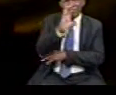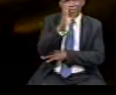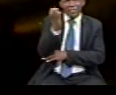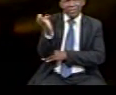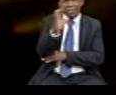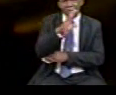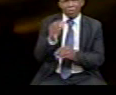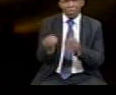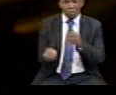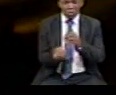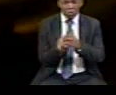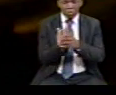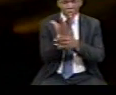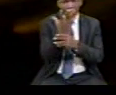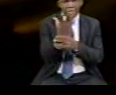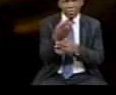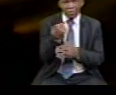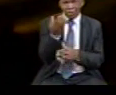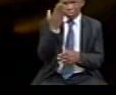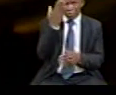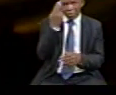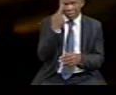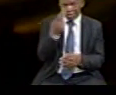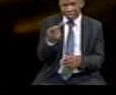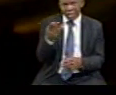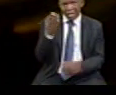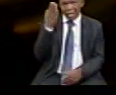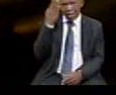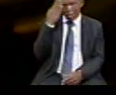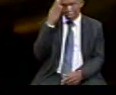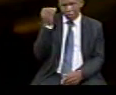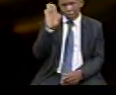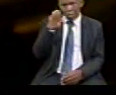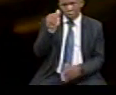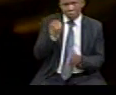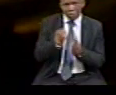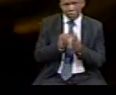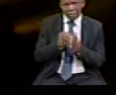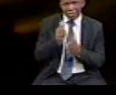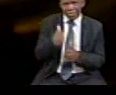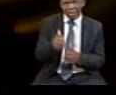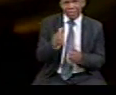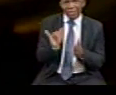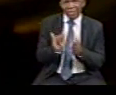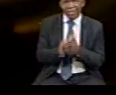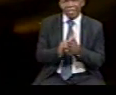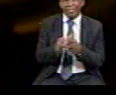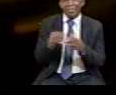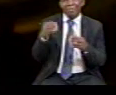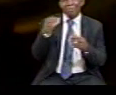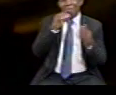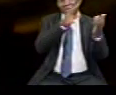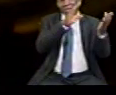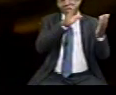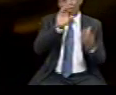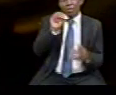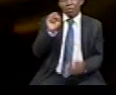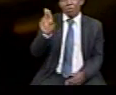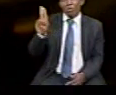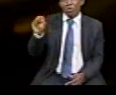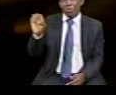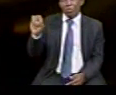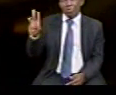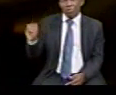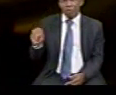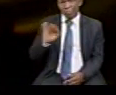forth, ye see and know of your own selves that summer is now at hand. So likewise ye,